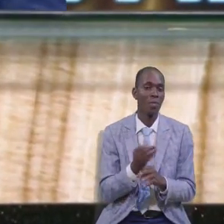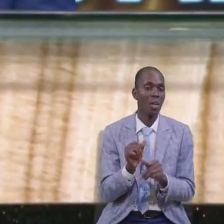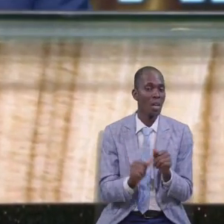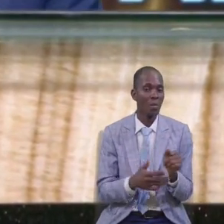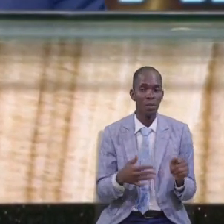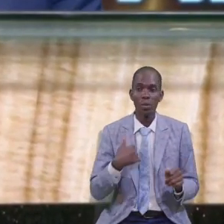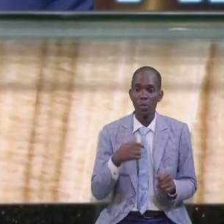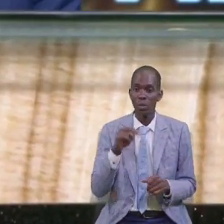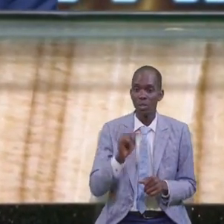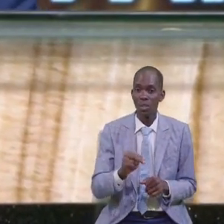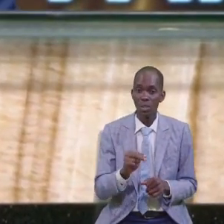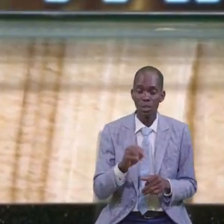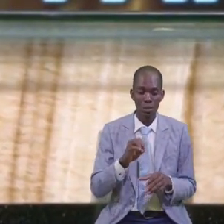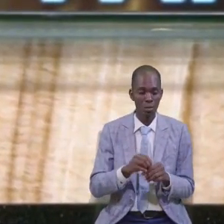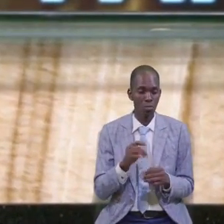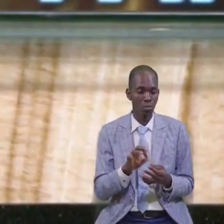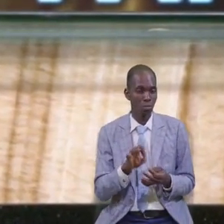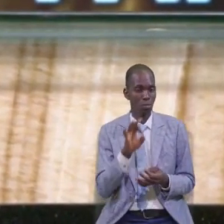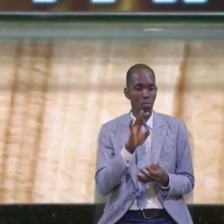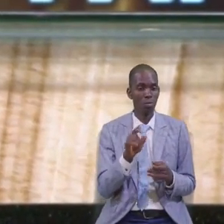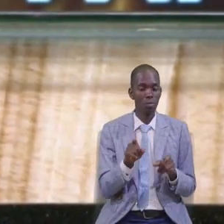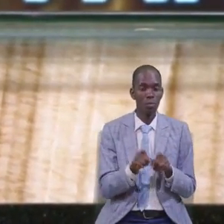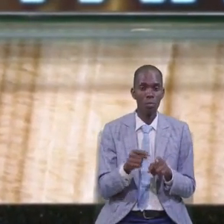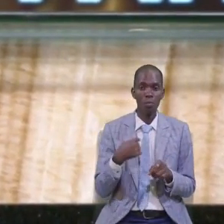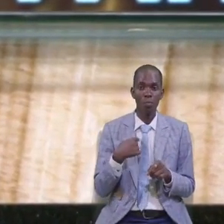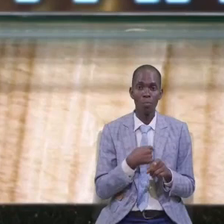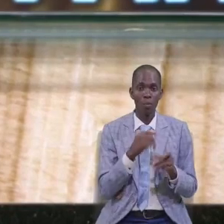Lord in the spiritual, as we pray,